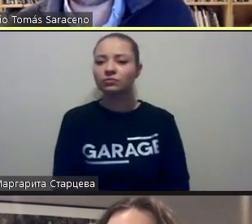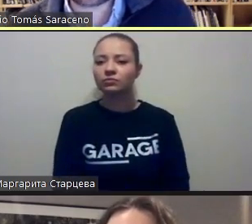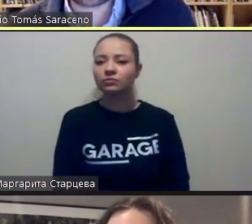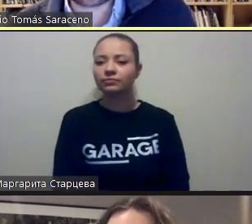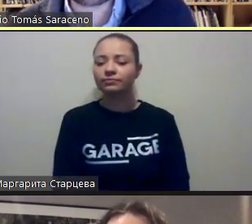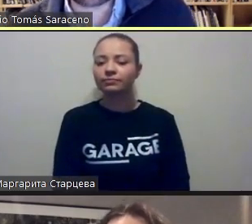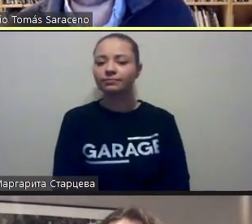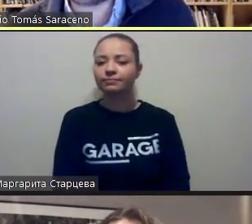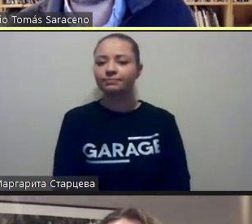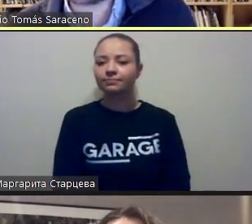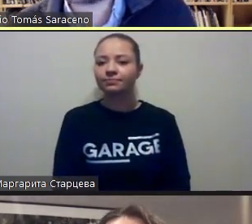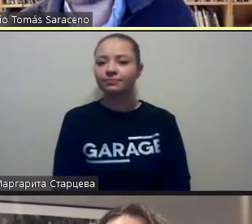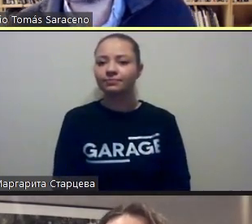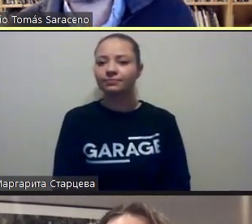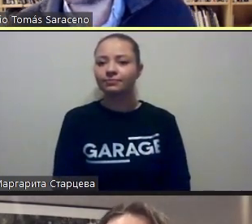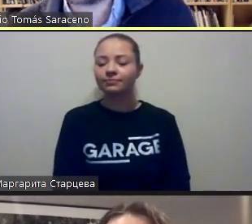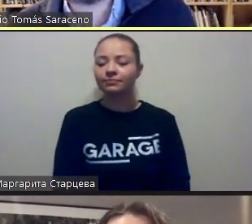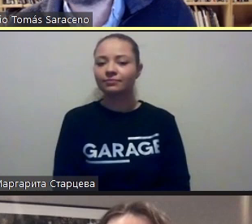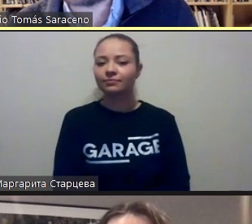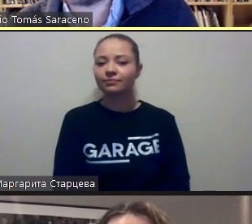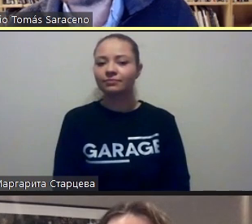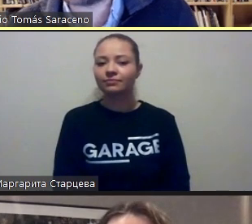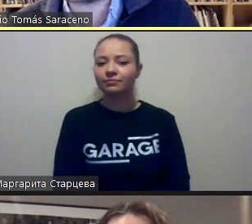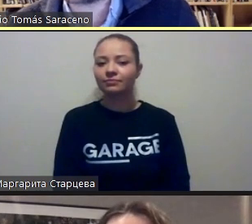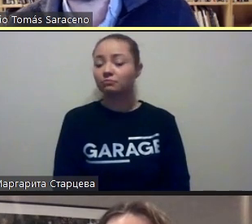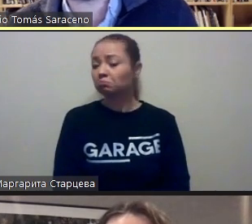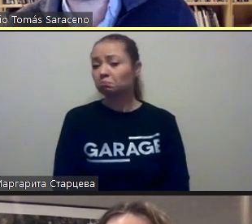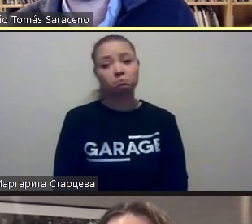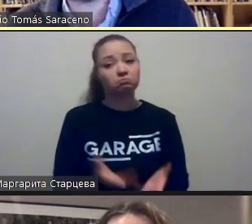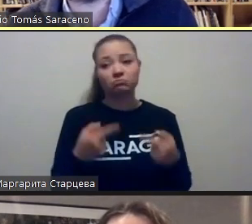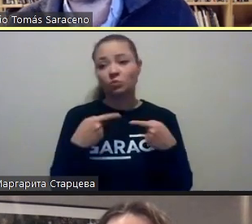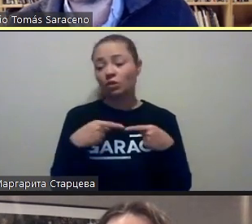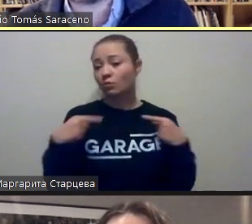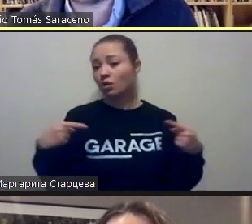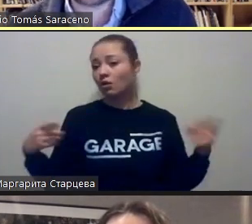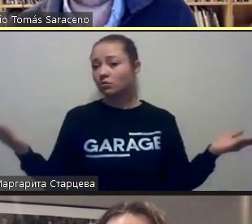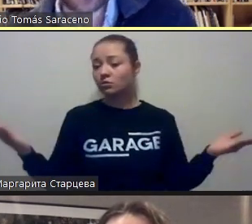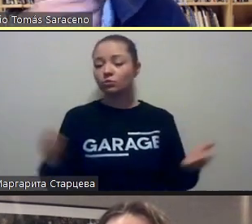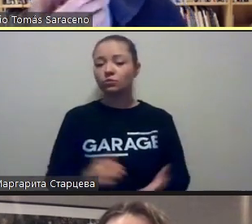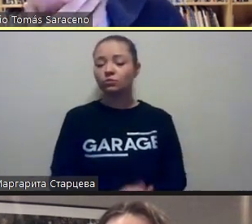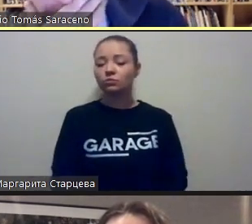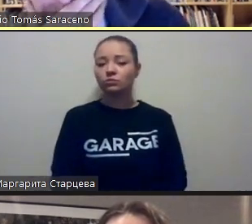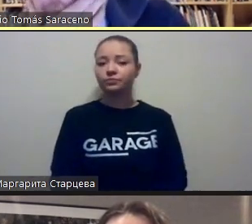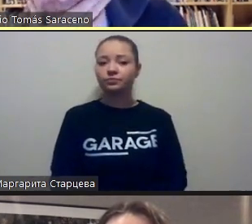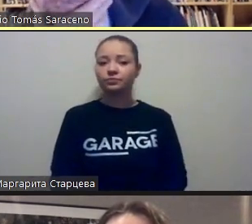In different ways, and many of them I still,